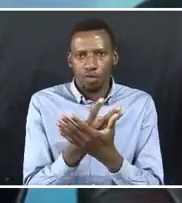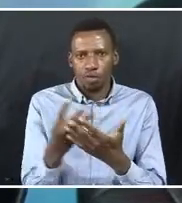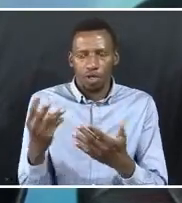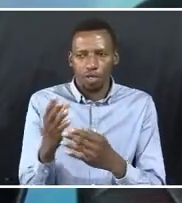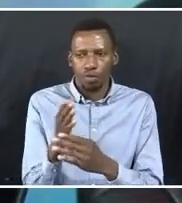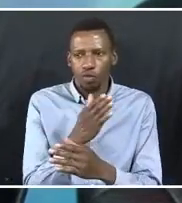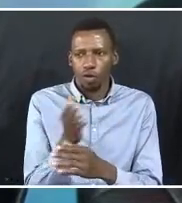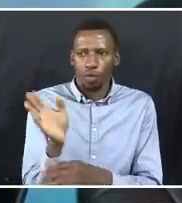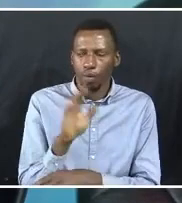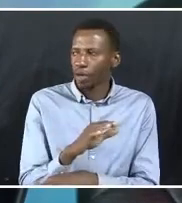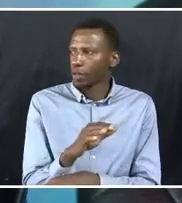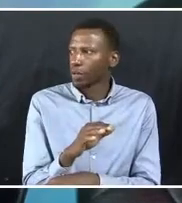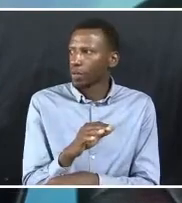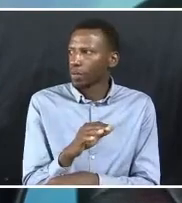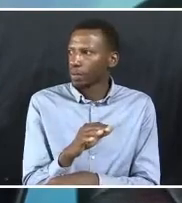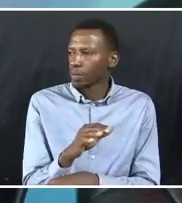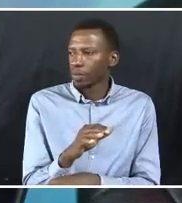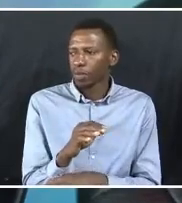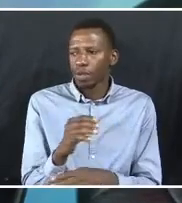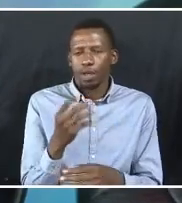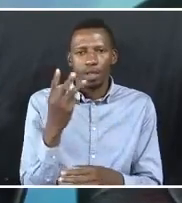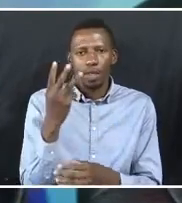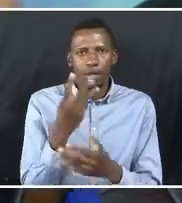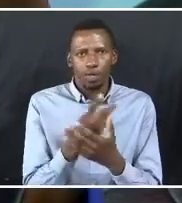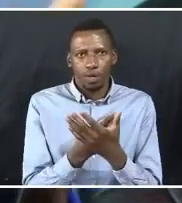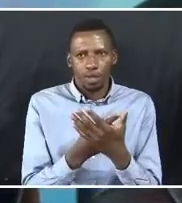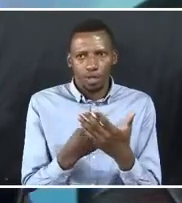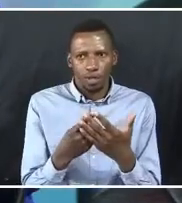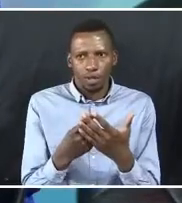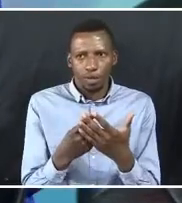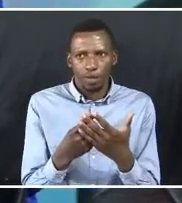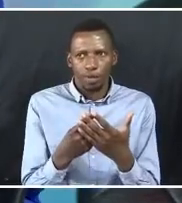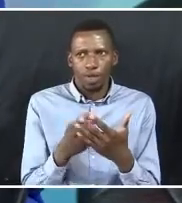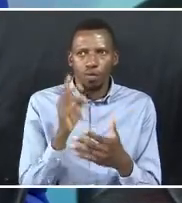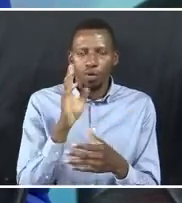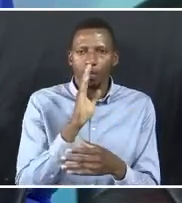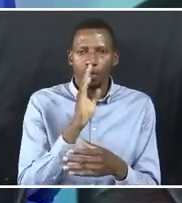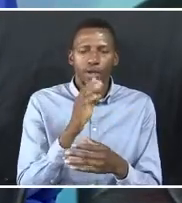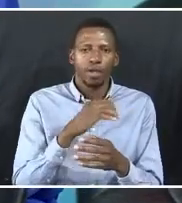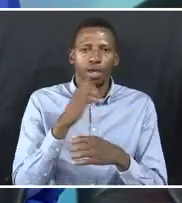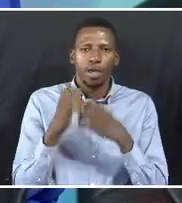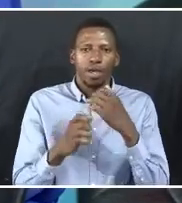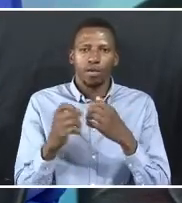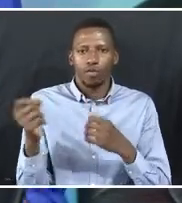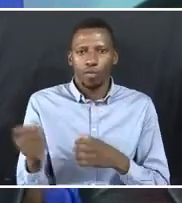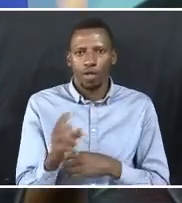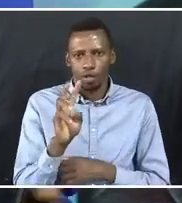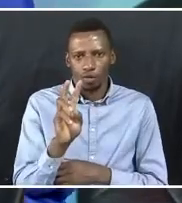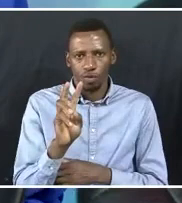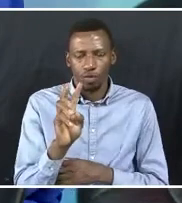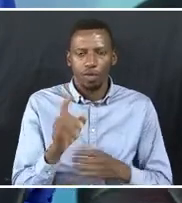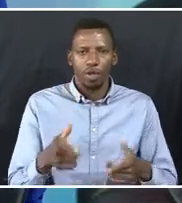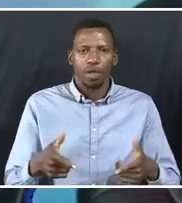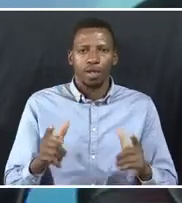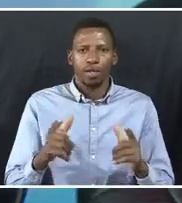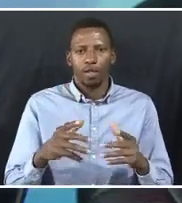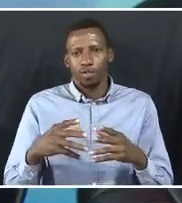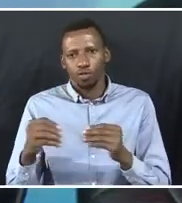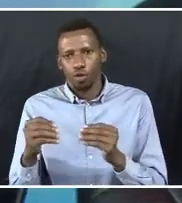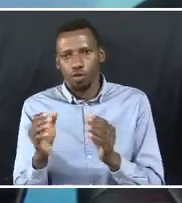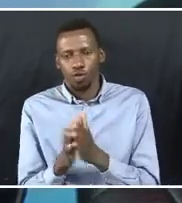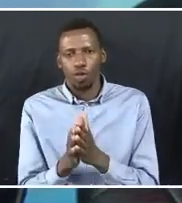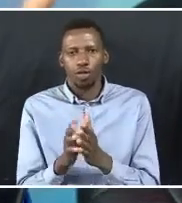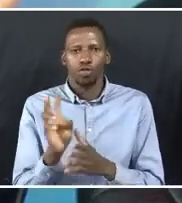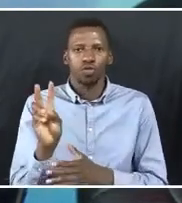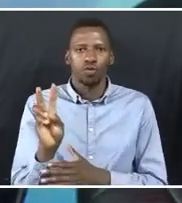back. In 3 weeks' time, it will be end of February. Let's go with the two of them so